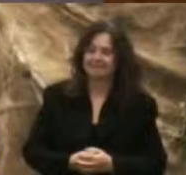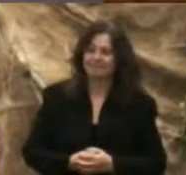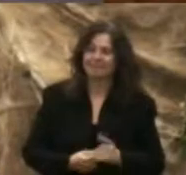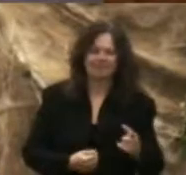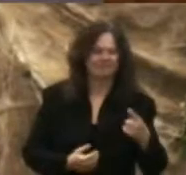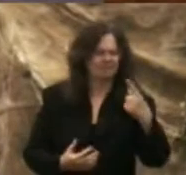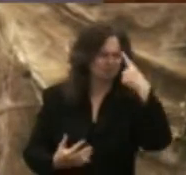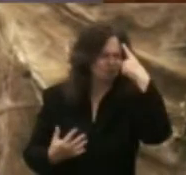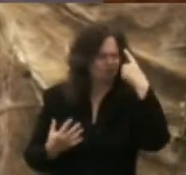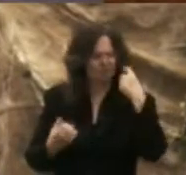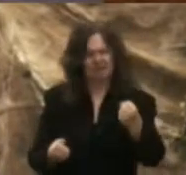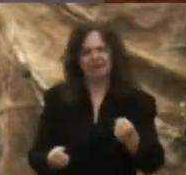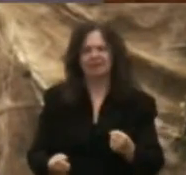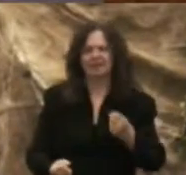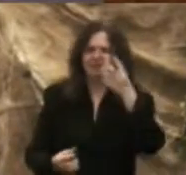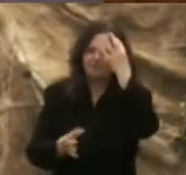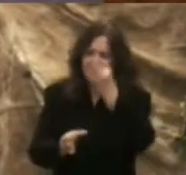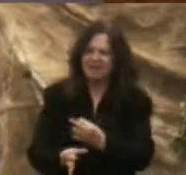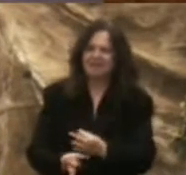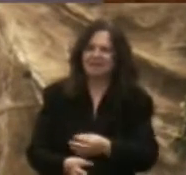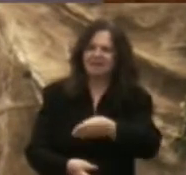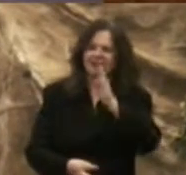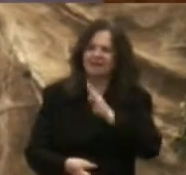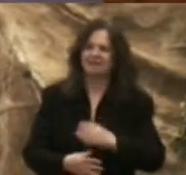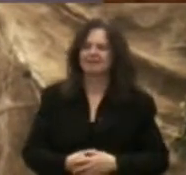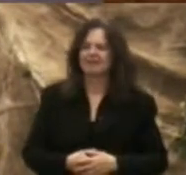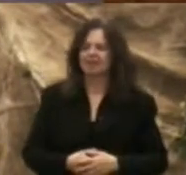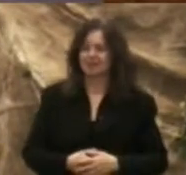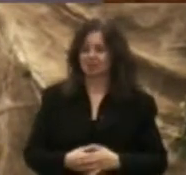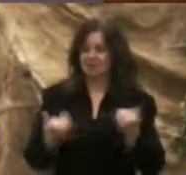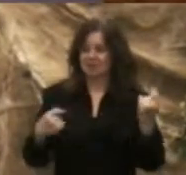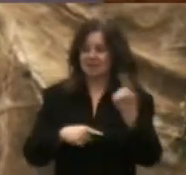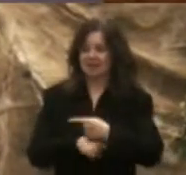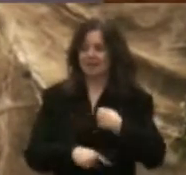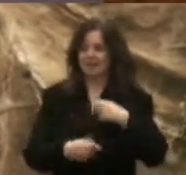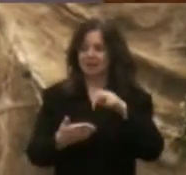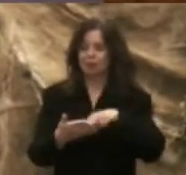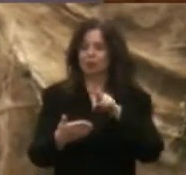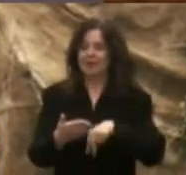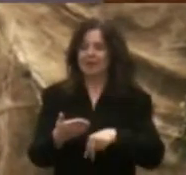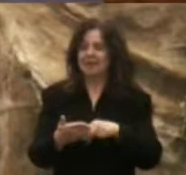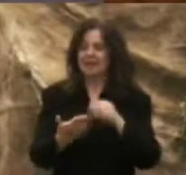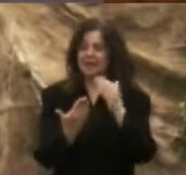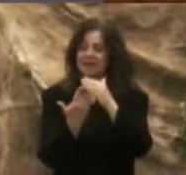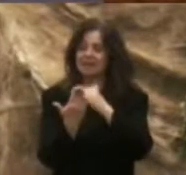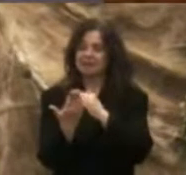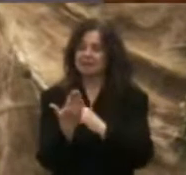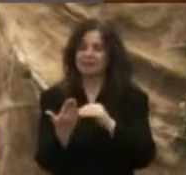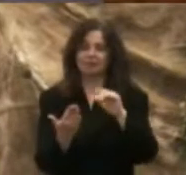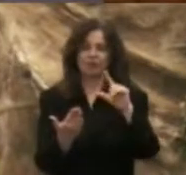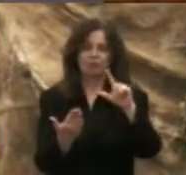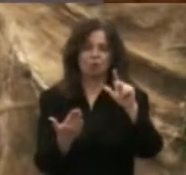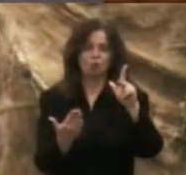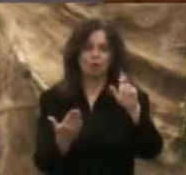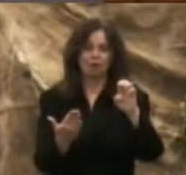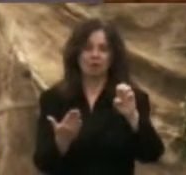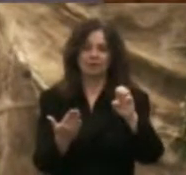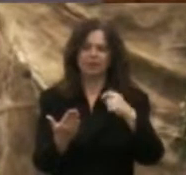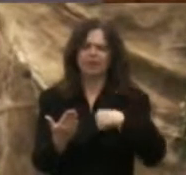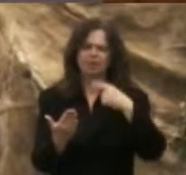When I read our gospel lesson today from Luke about Lazarus, I think of